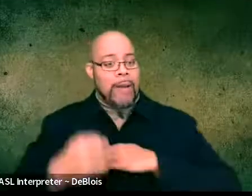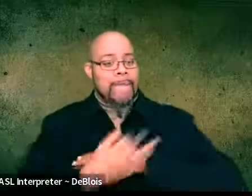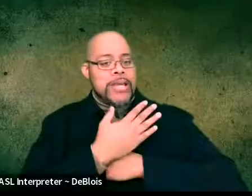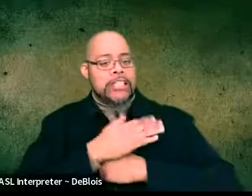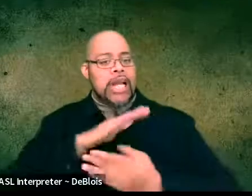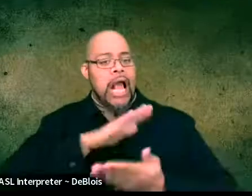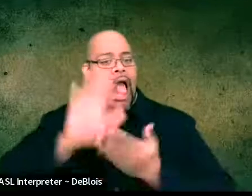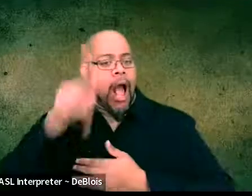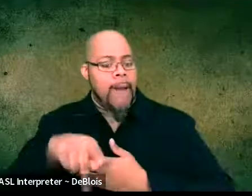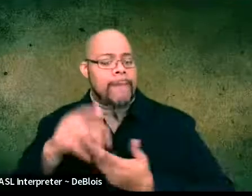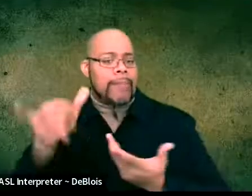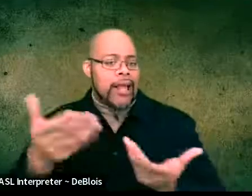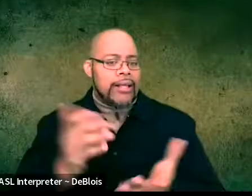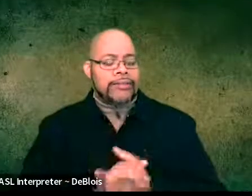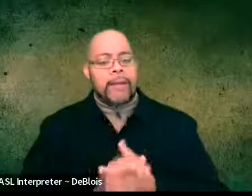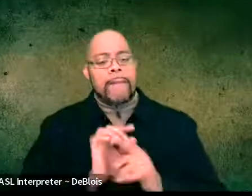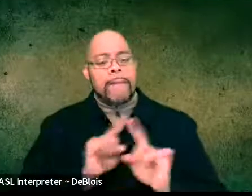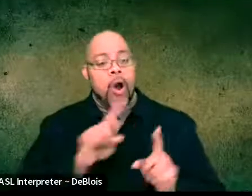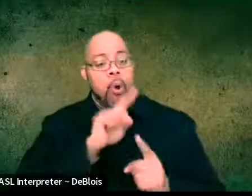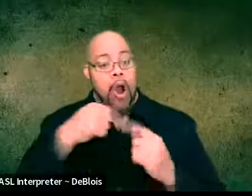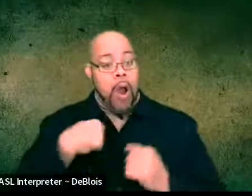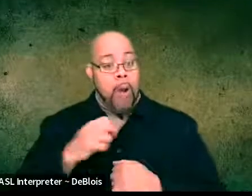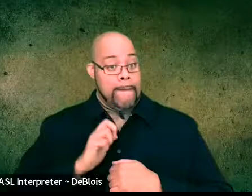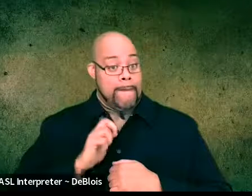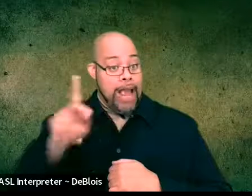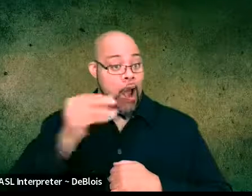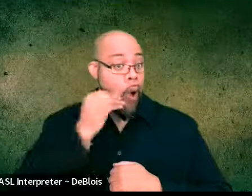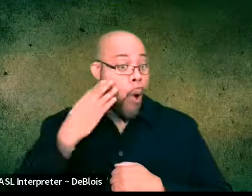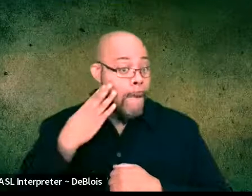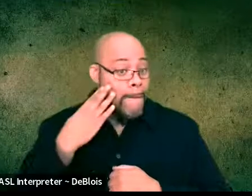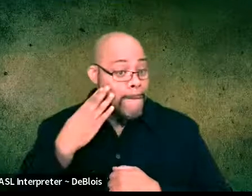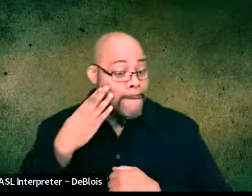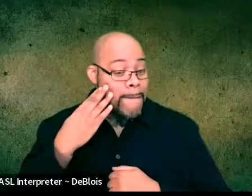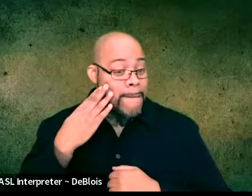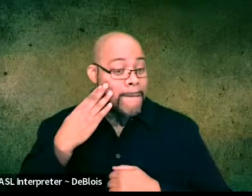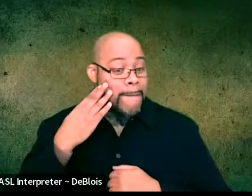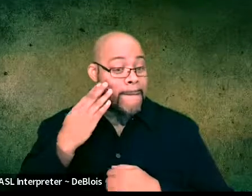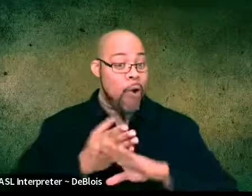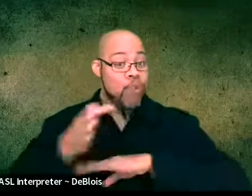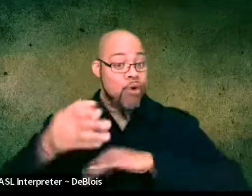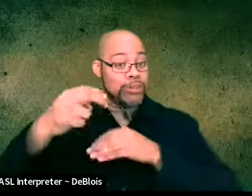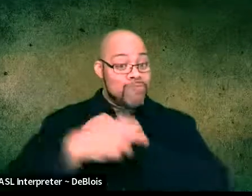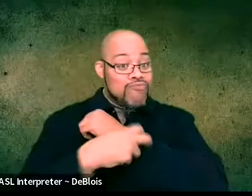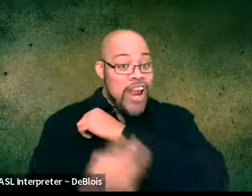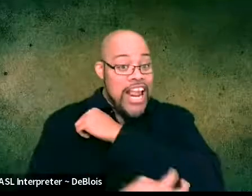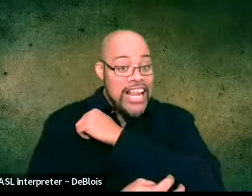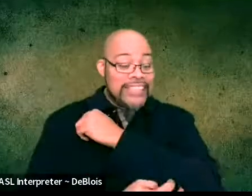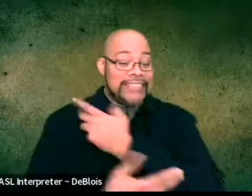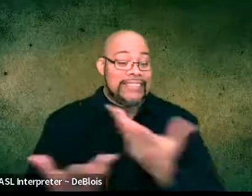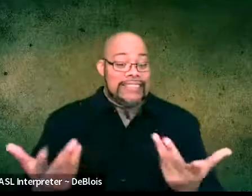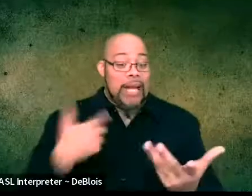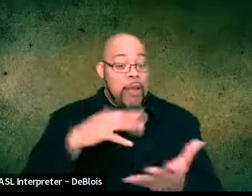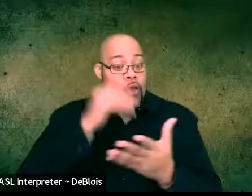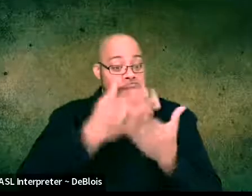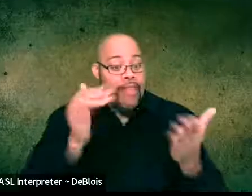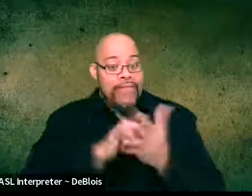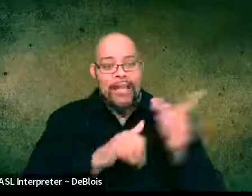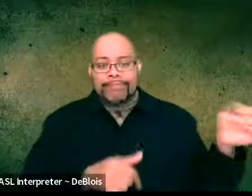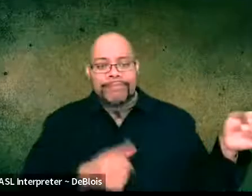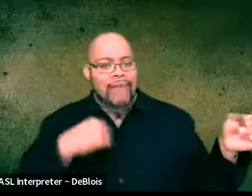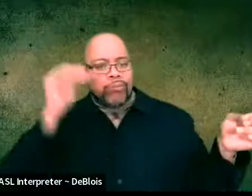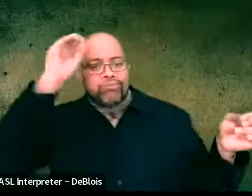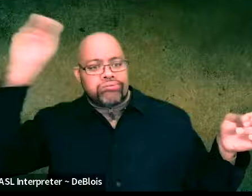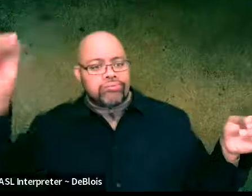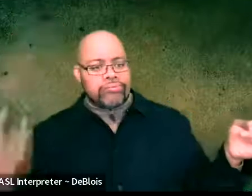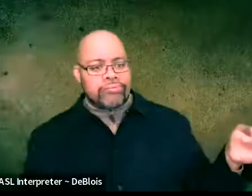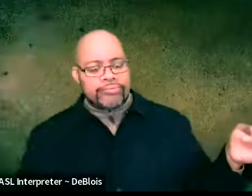and stuff like that. But when I went back home across the bridge, I'm learning stuff that they have no idea